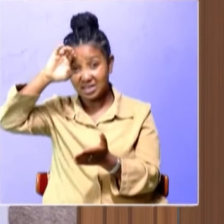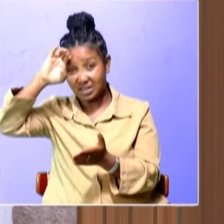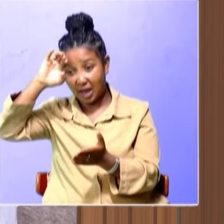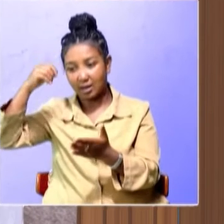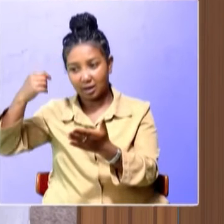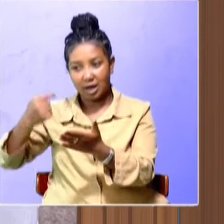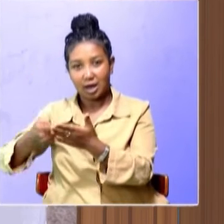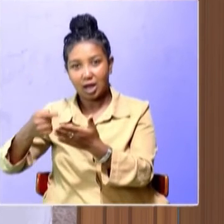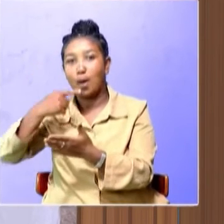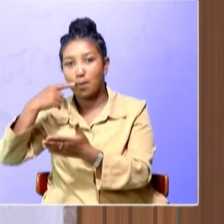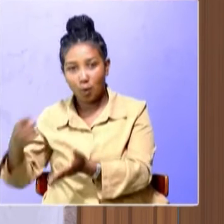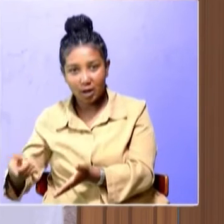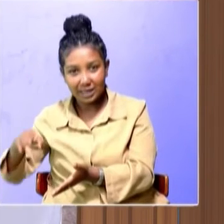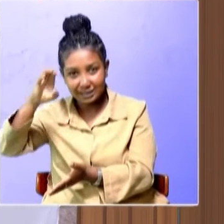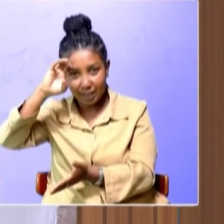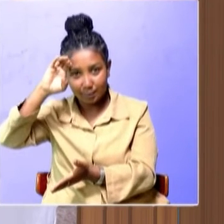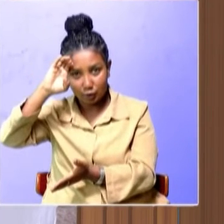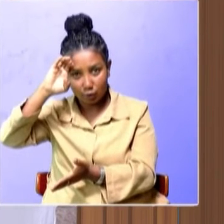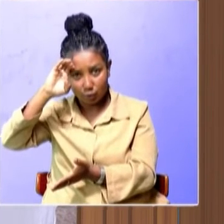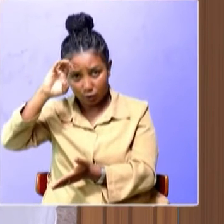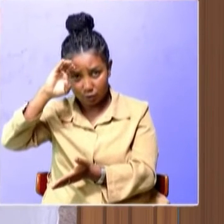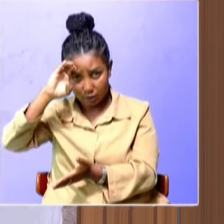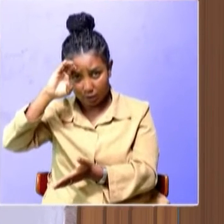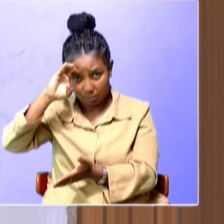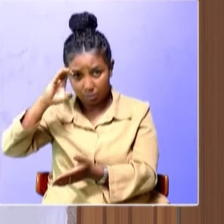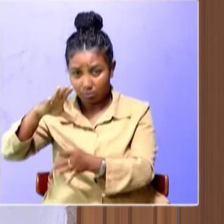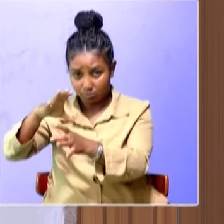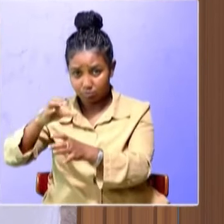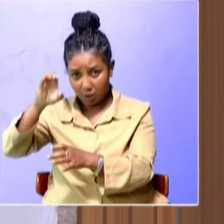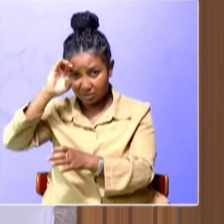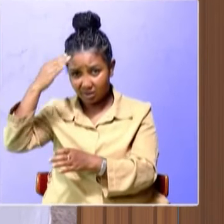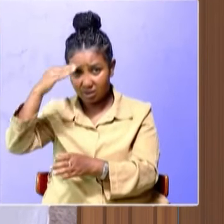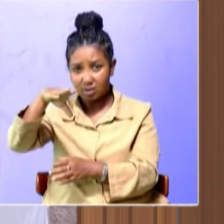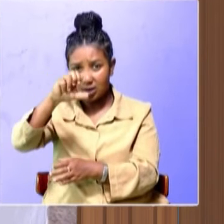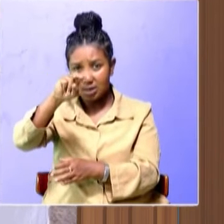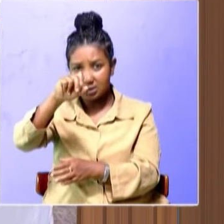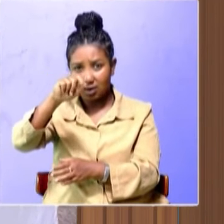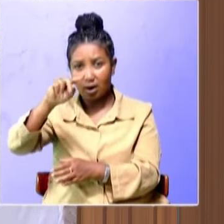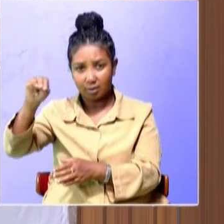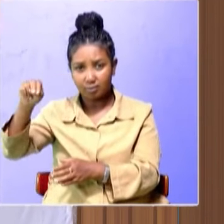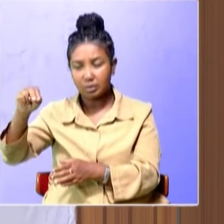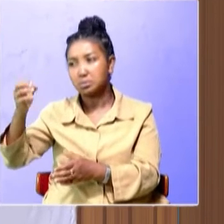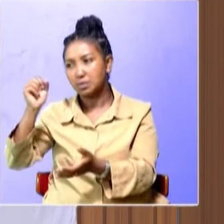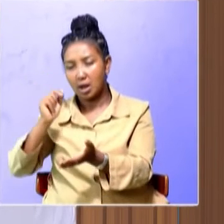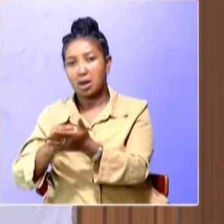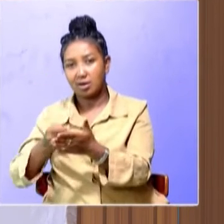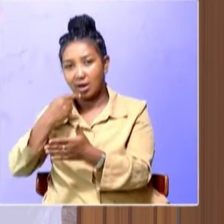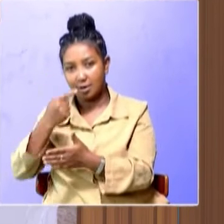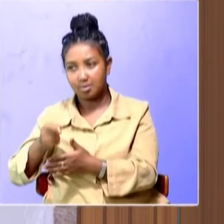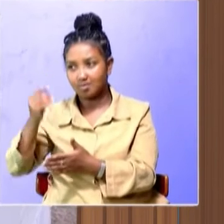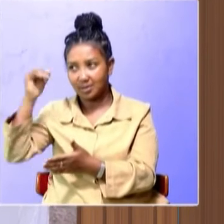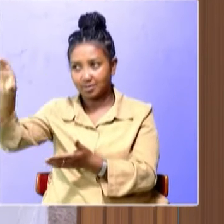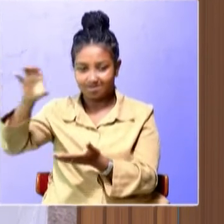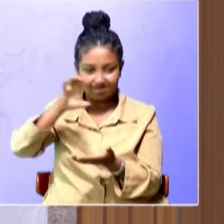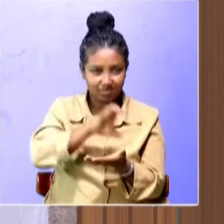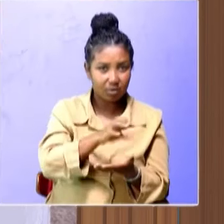that. Einstein has got what? A good attitude and acceptance from the people, right? So, just like that, you need to